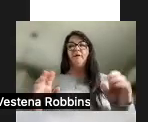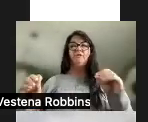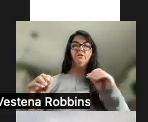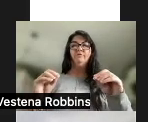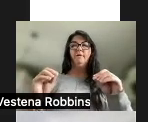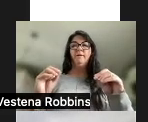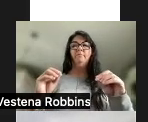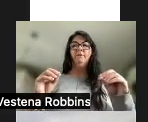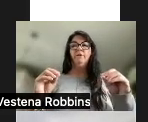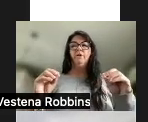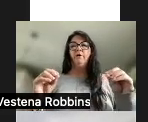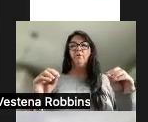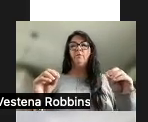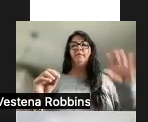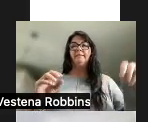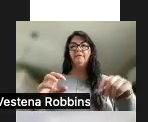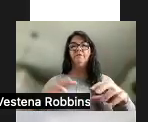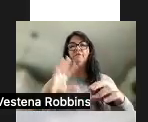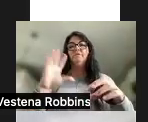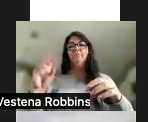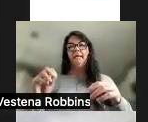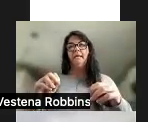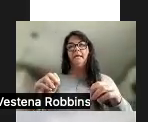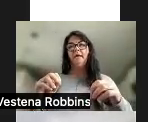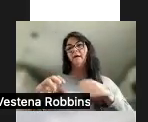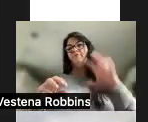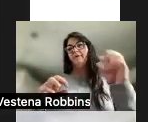the pressure from, elected officials and